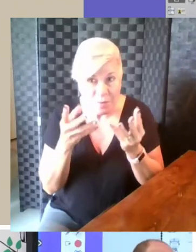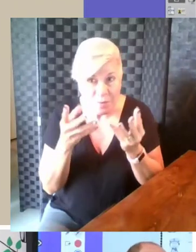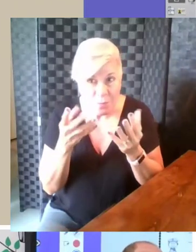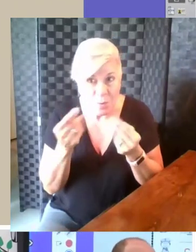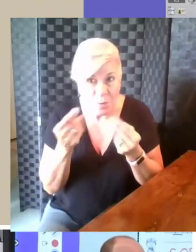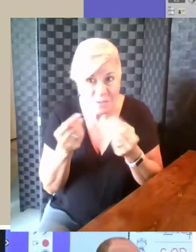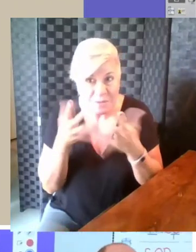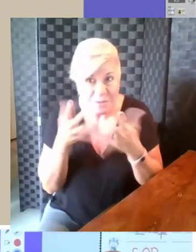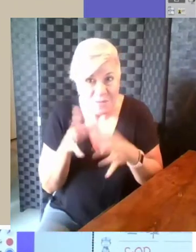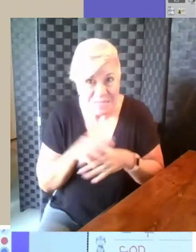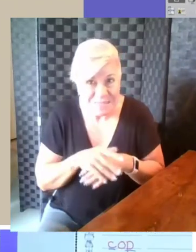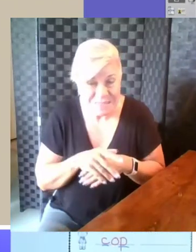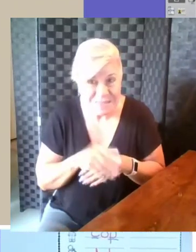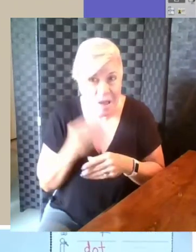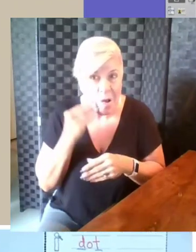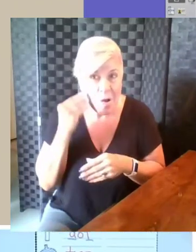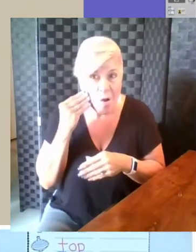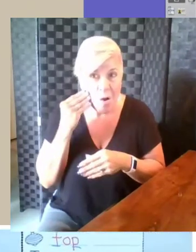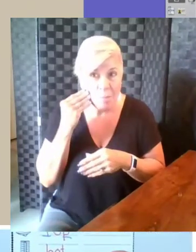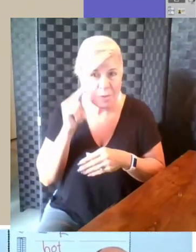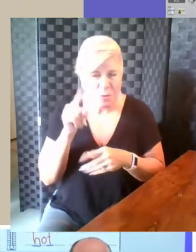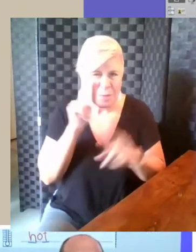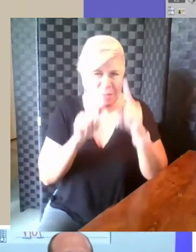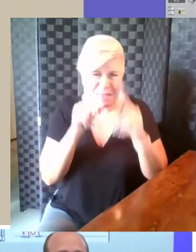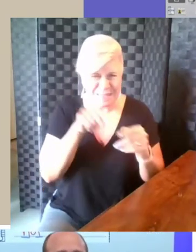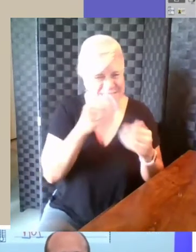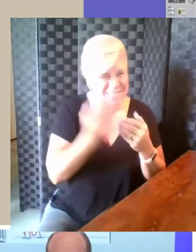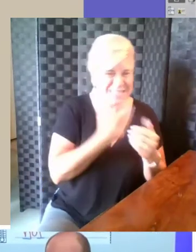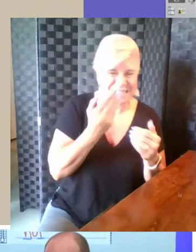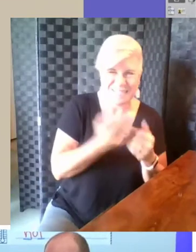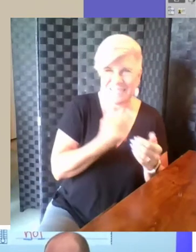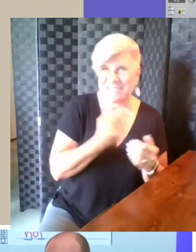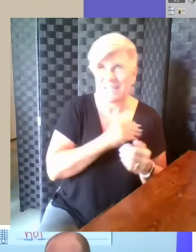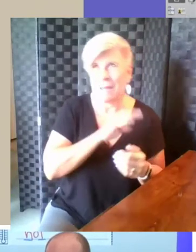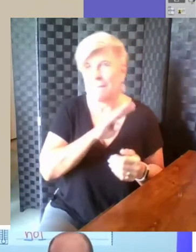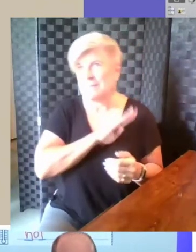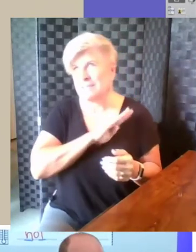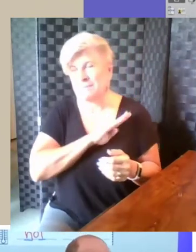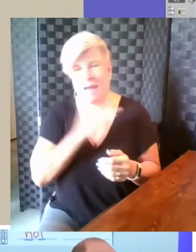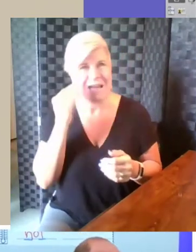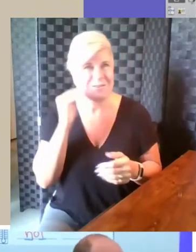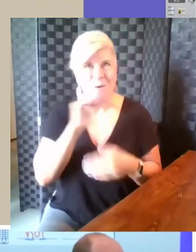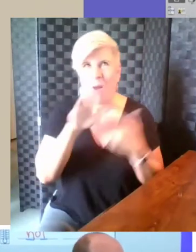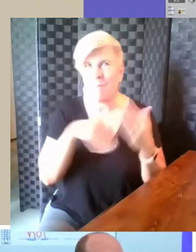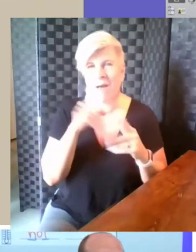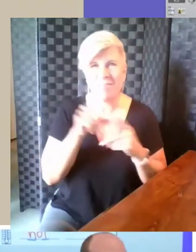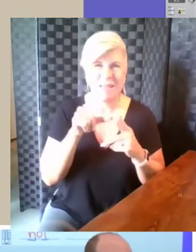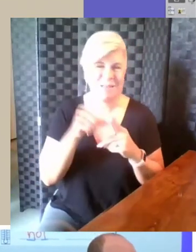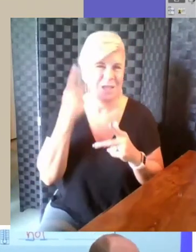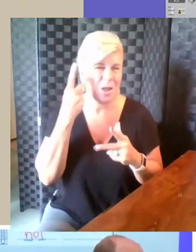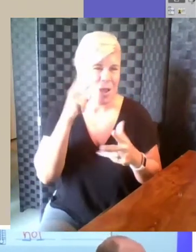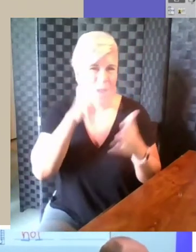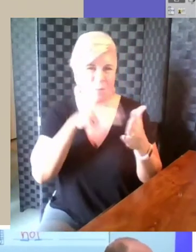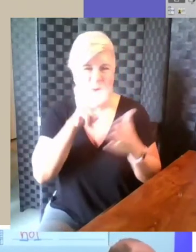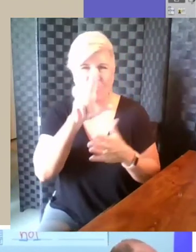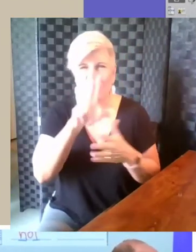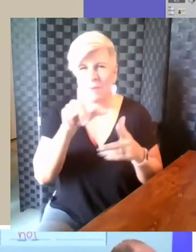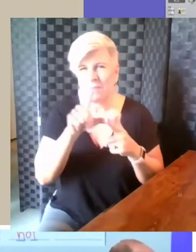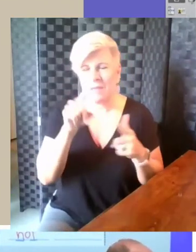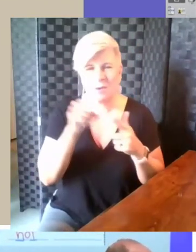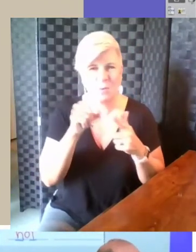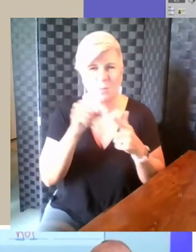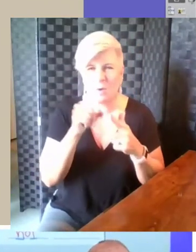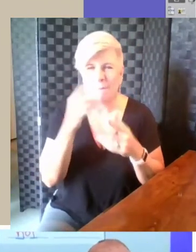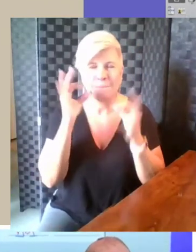this lesson, especially if you've been thinking this is easy. If you're like, oh, Mr. Minty, I know all my consonants. I can read three-letter words. Perfect. I'm going to take one of